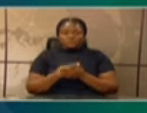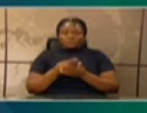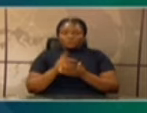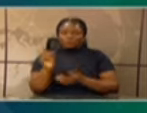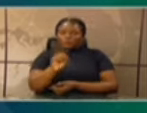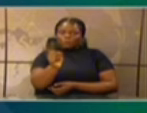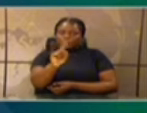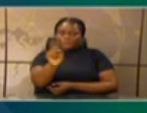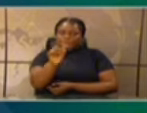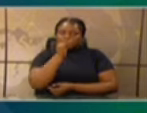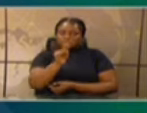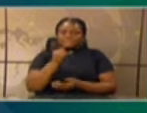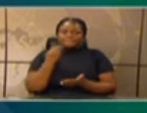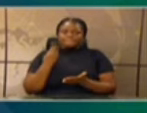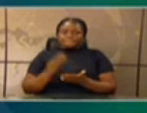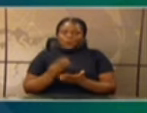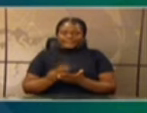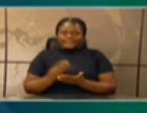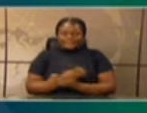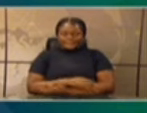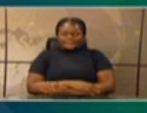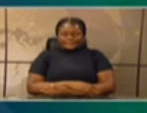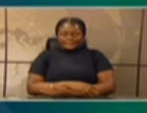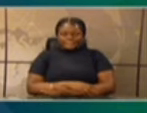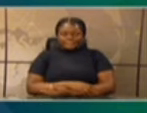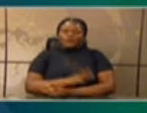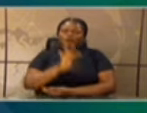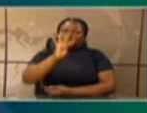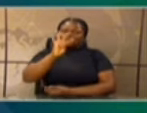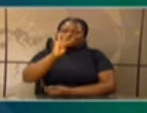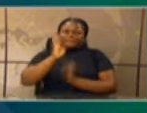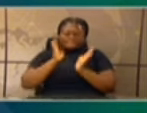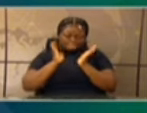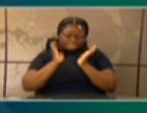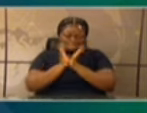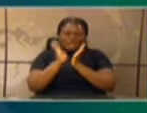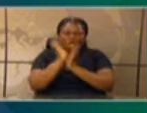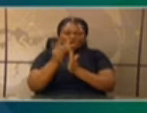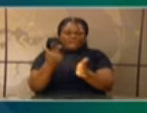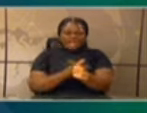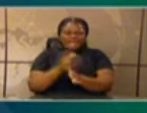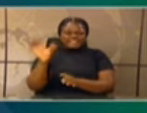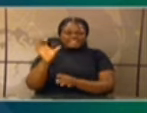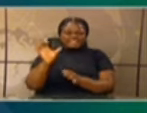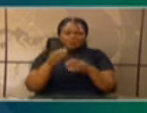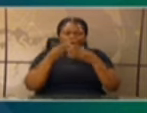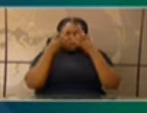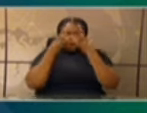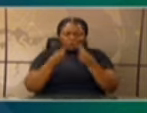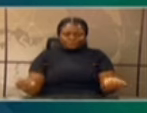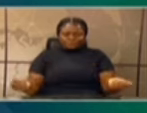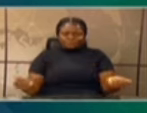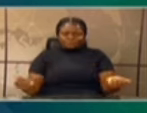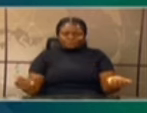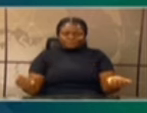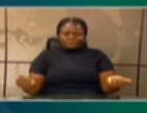Sikano Efahi. Over 4 billion Ghana cedis. Echo.